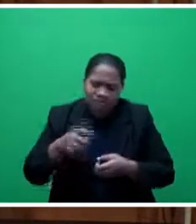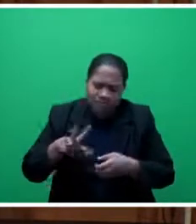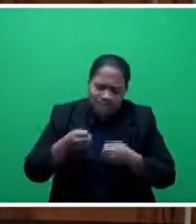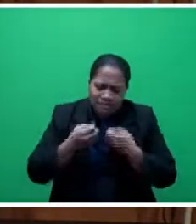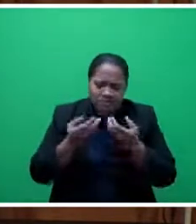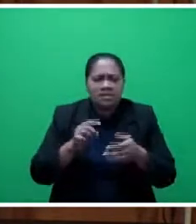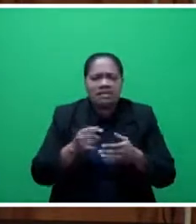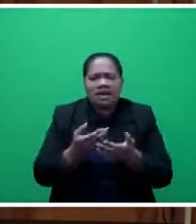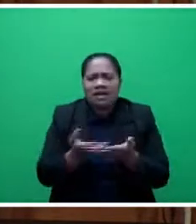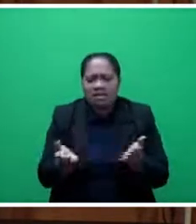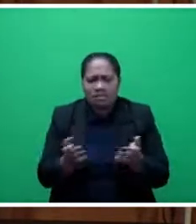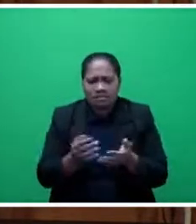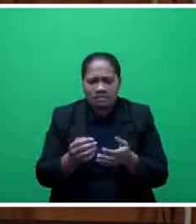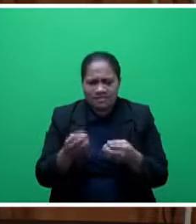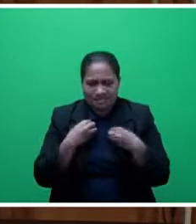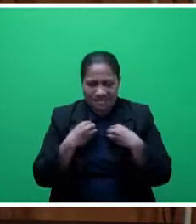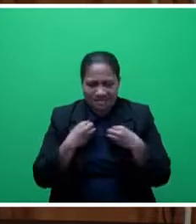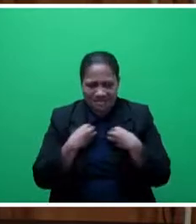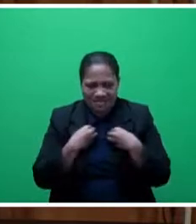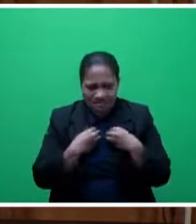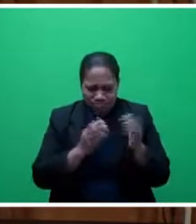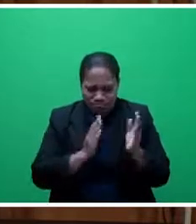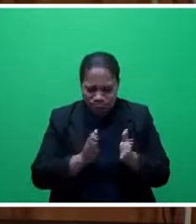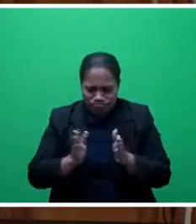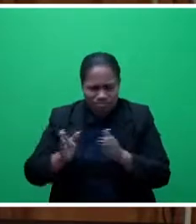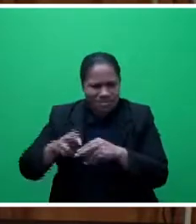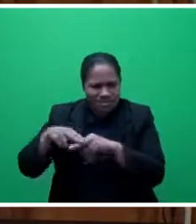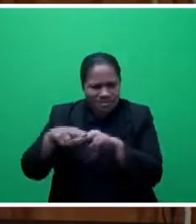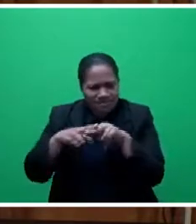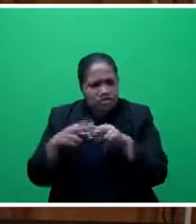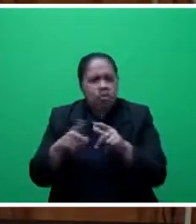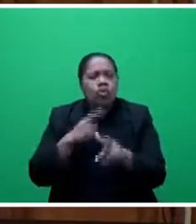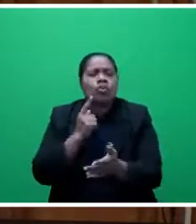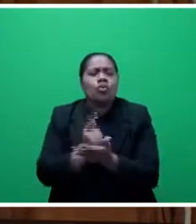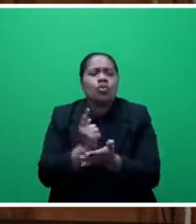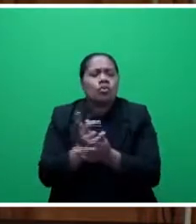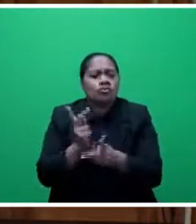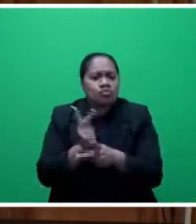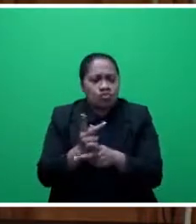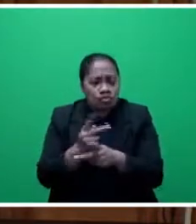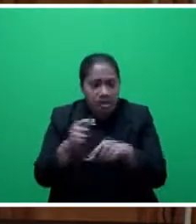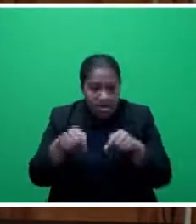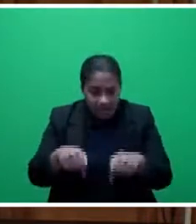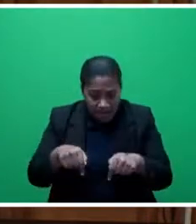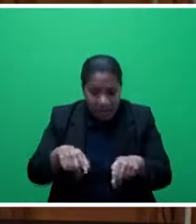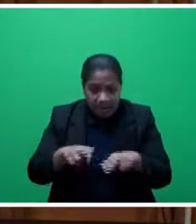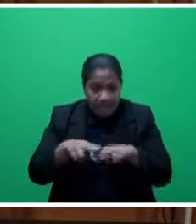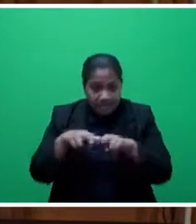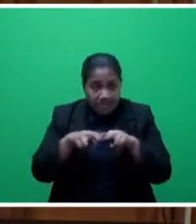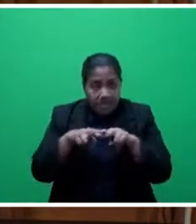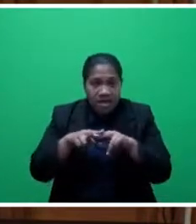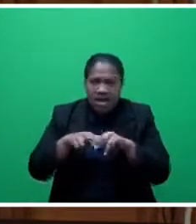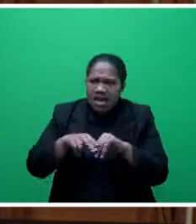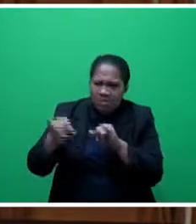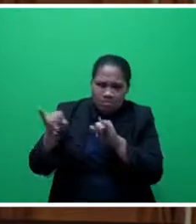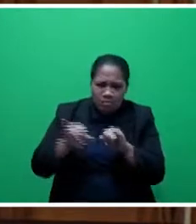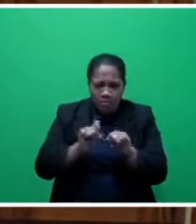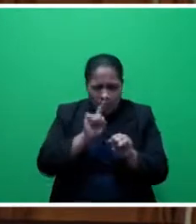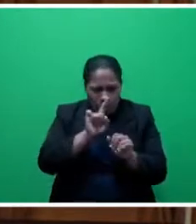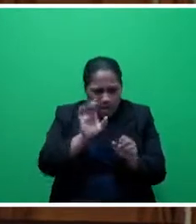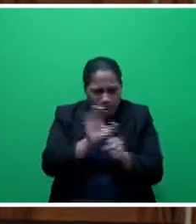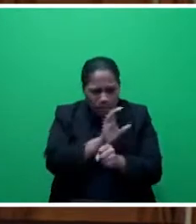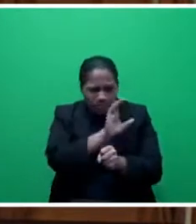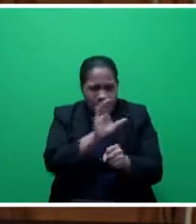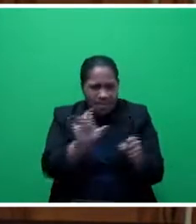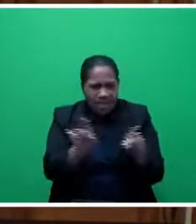market structure is in Fiji, a lot of the products in Fiji are imported only by one particular company. They have what we call a